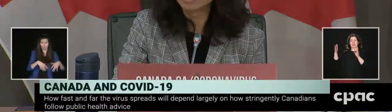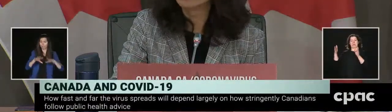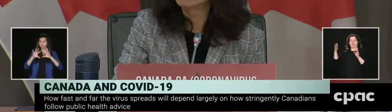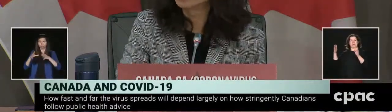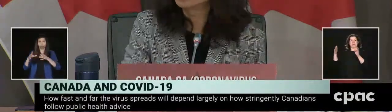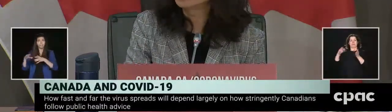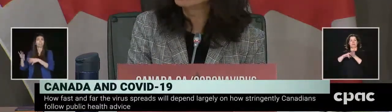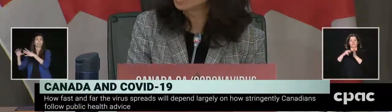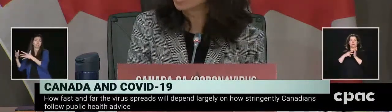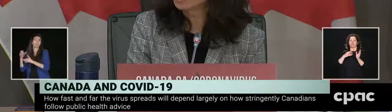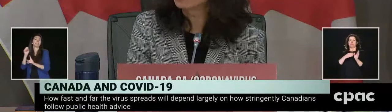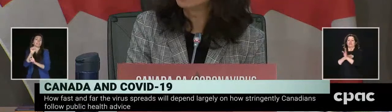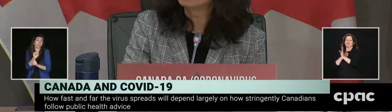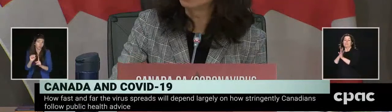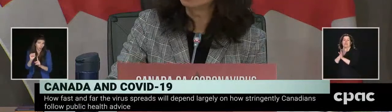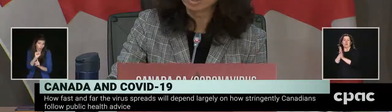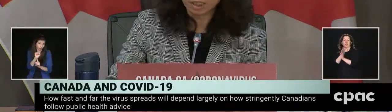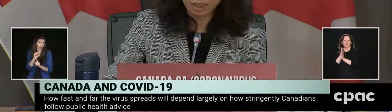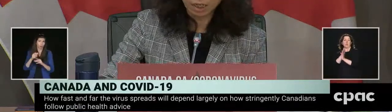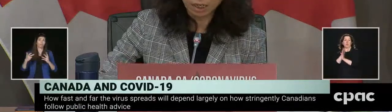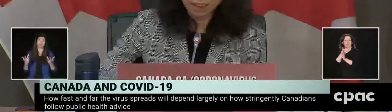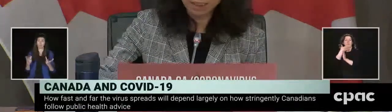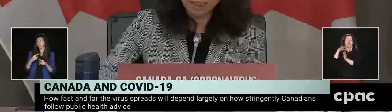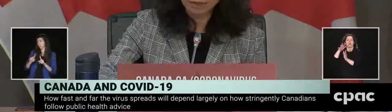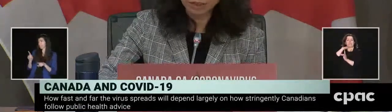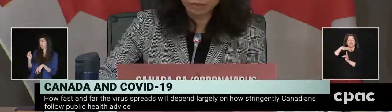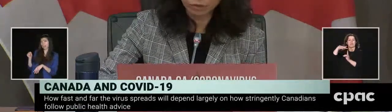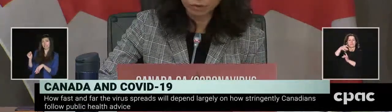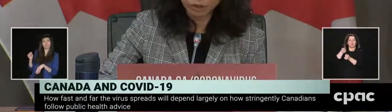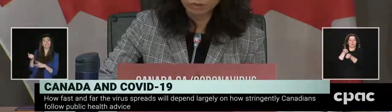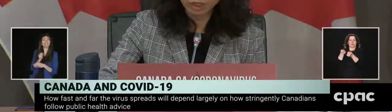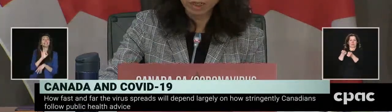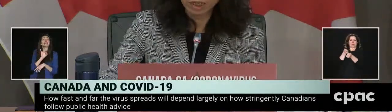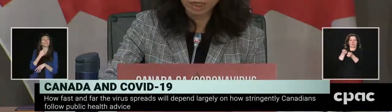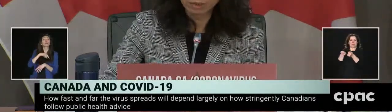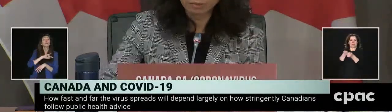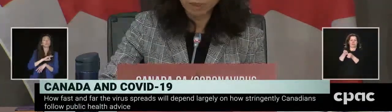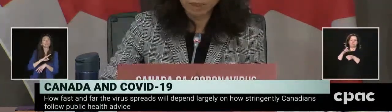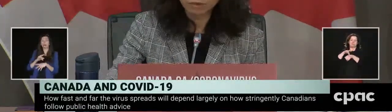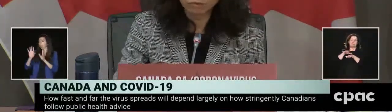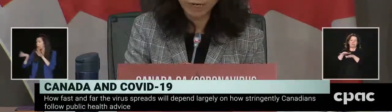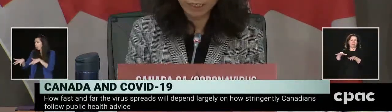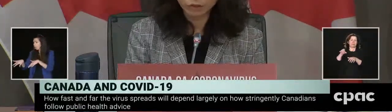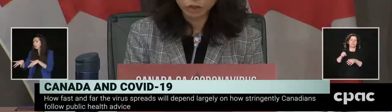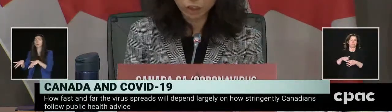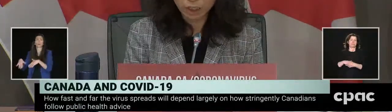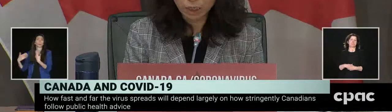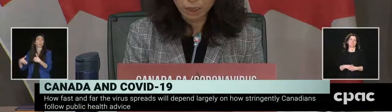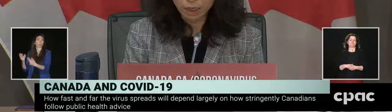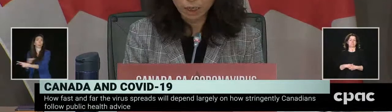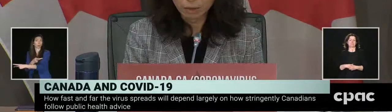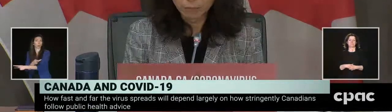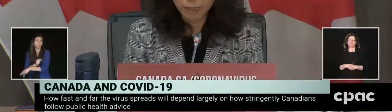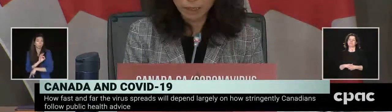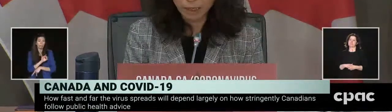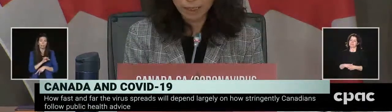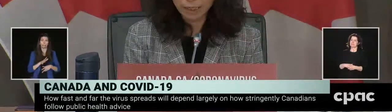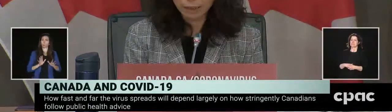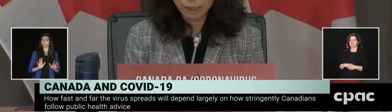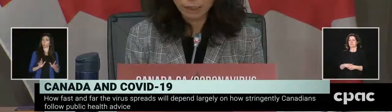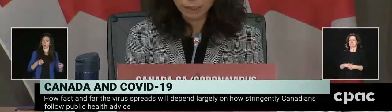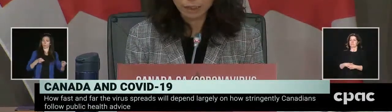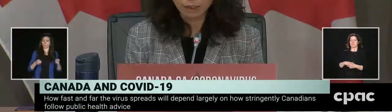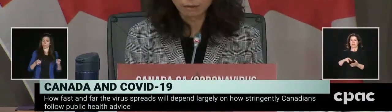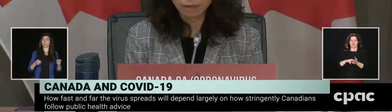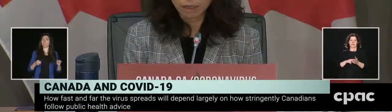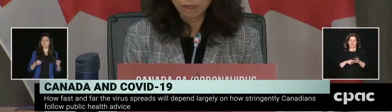of the kind of numbers that you will get if you put these scenarios through this range. And